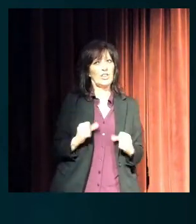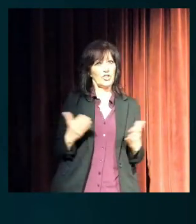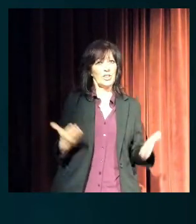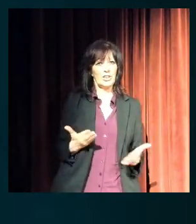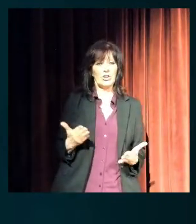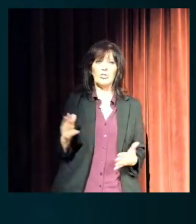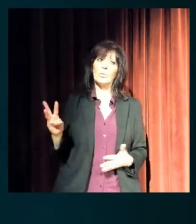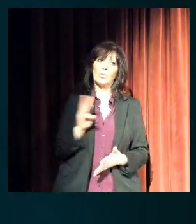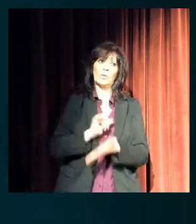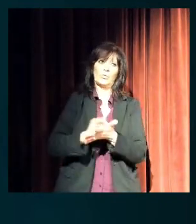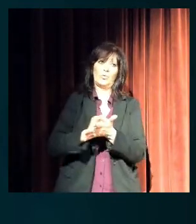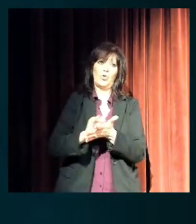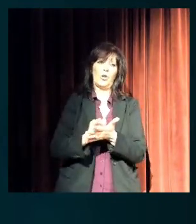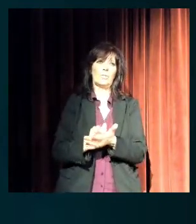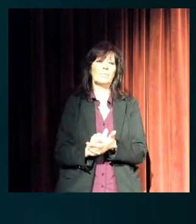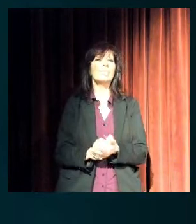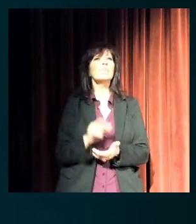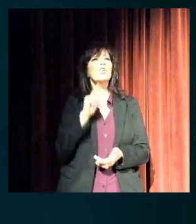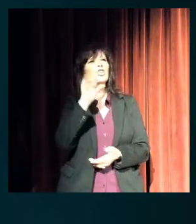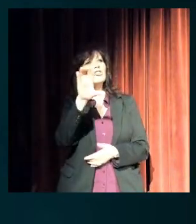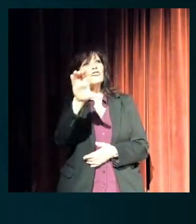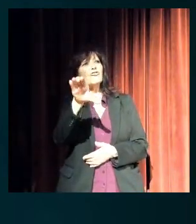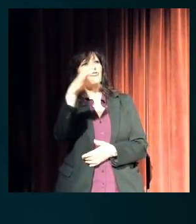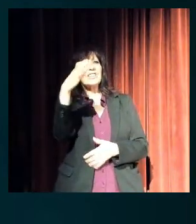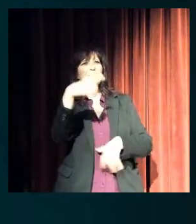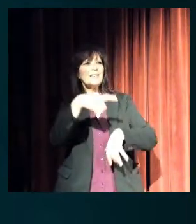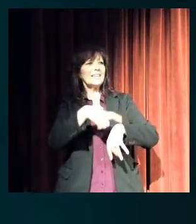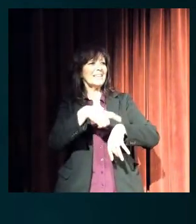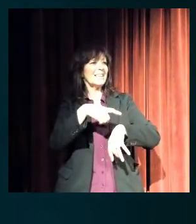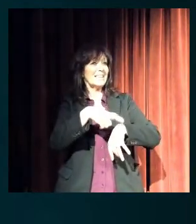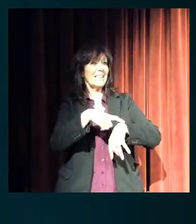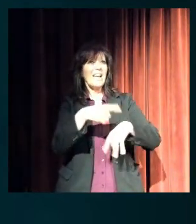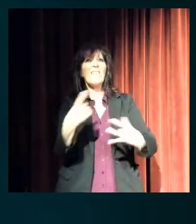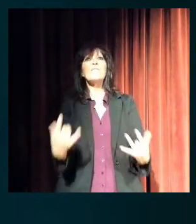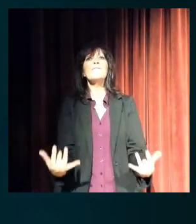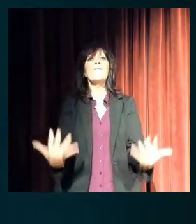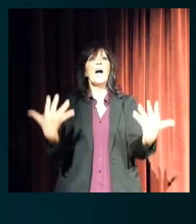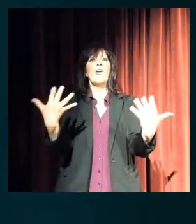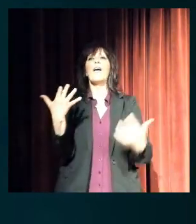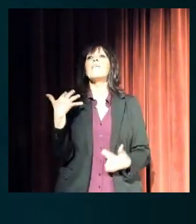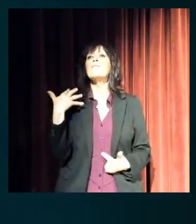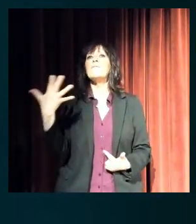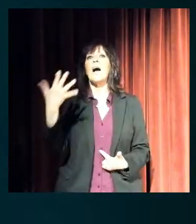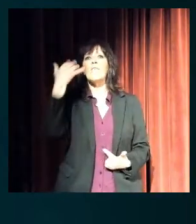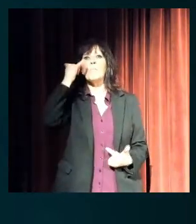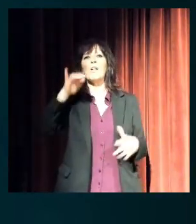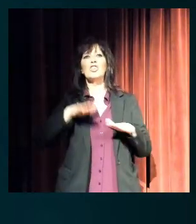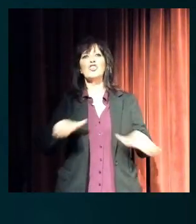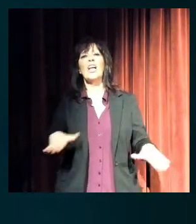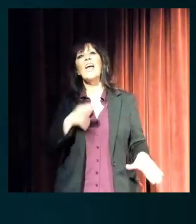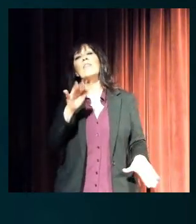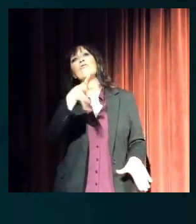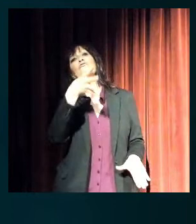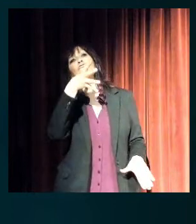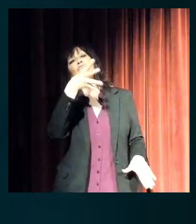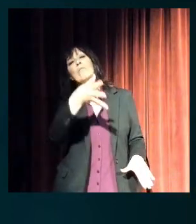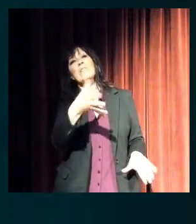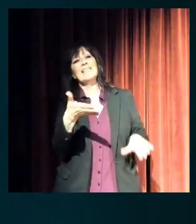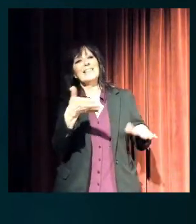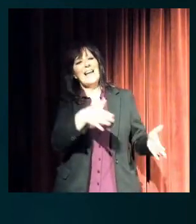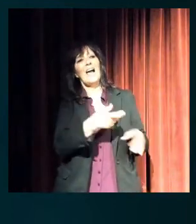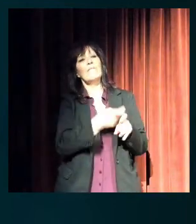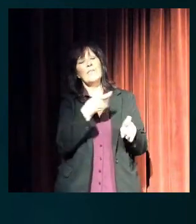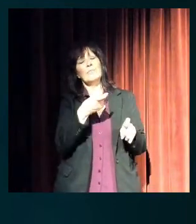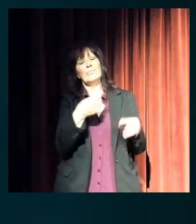York. A Christmas-time fire claimed the lives of 5 Buffalo children, and their grandmother recently died from